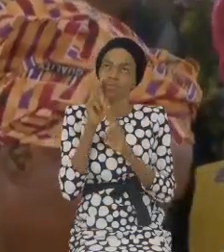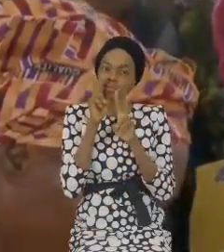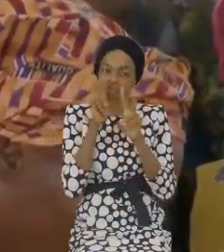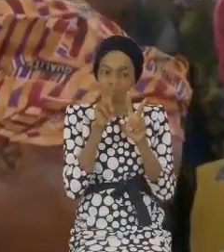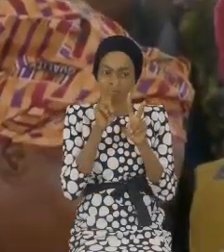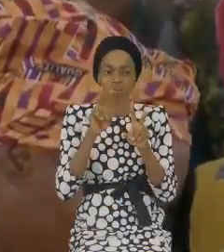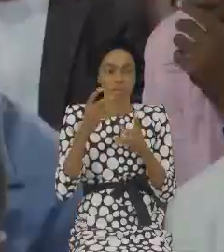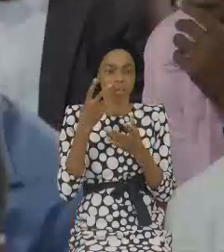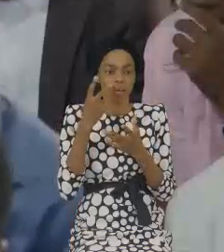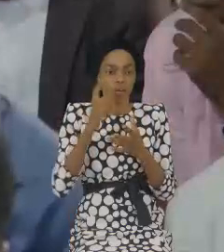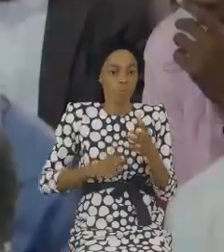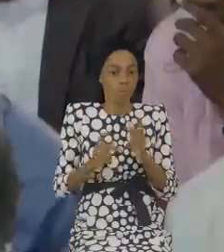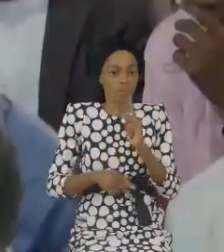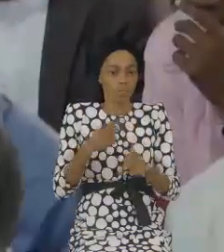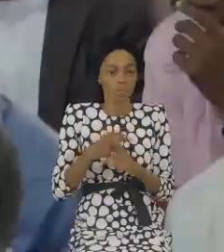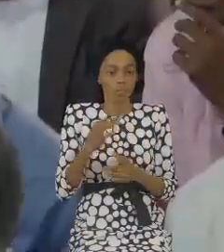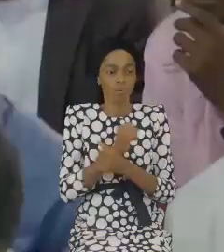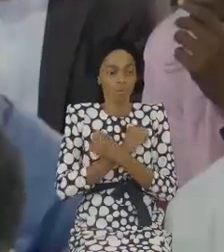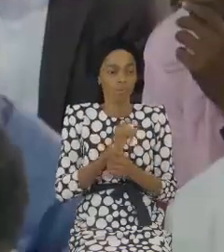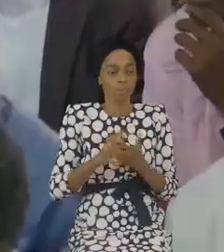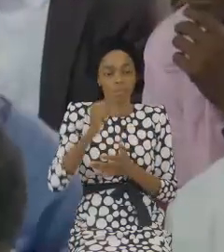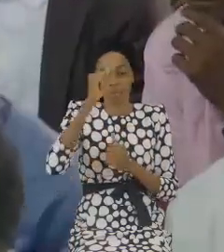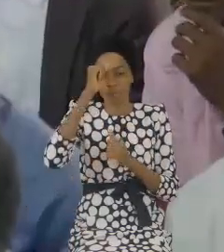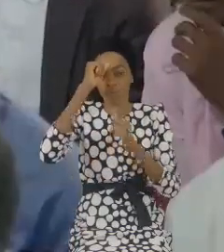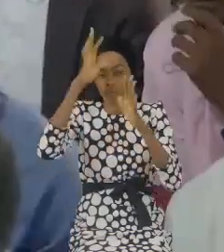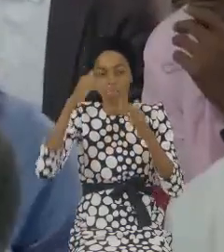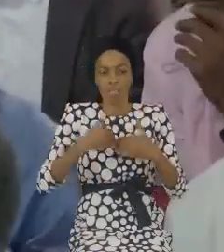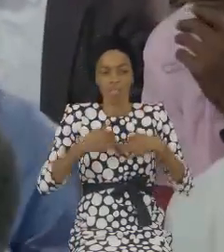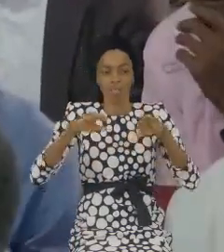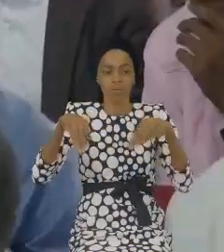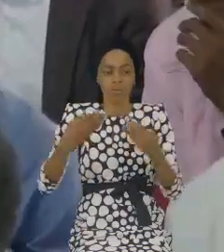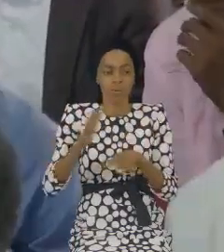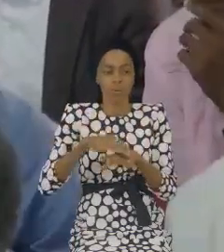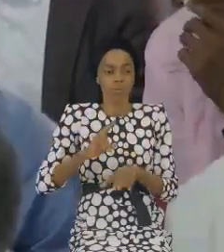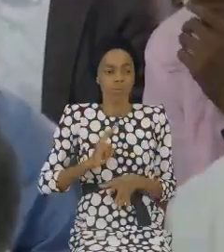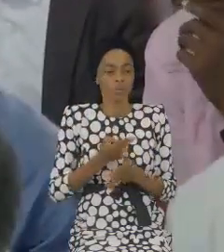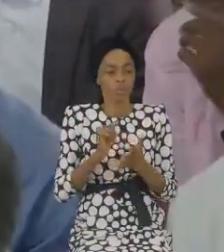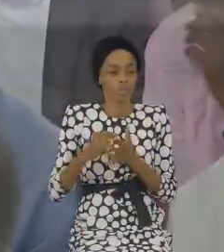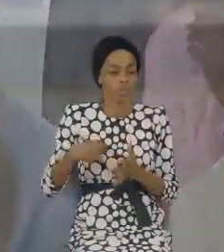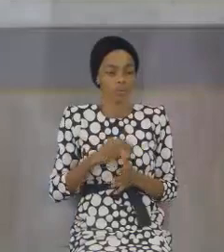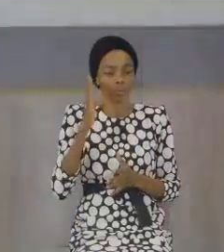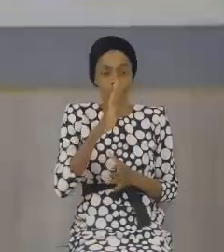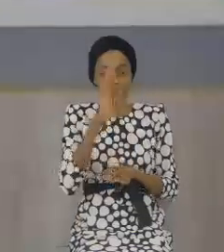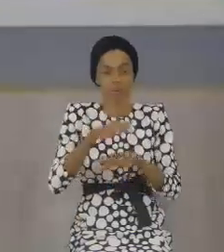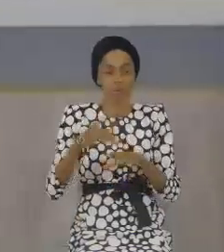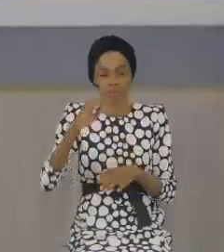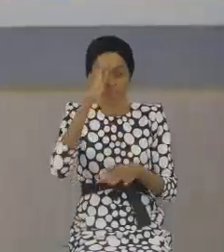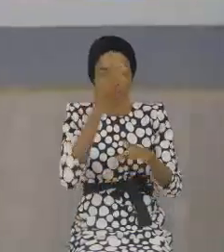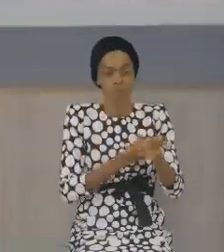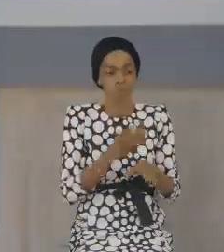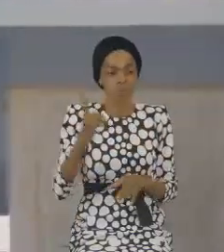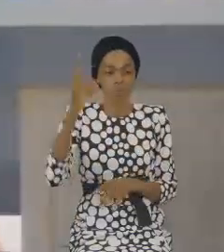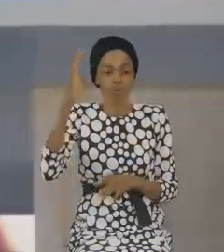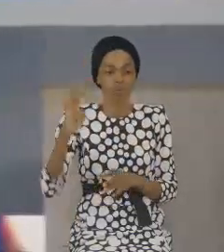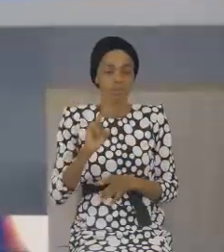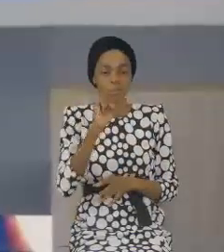of love the Father has bestowed upon us, that we shall be called the sons of God.